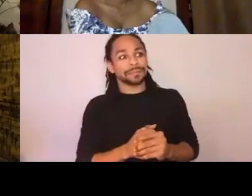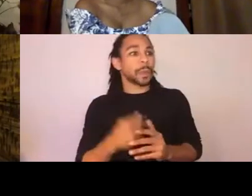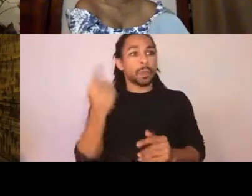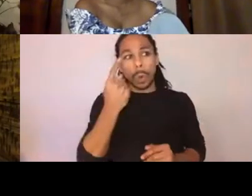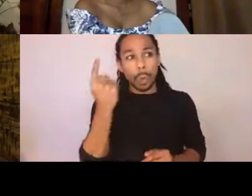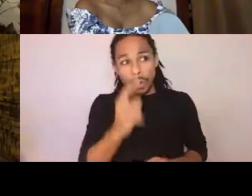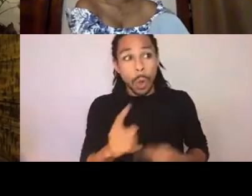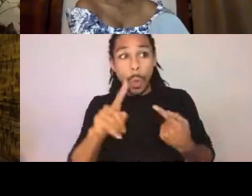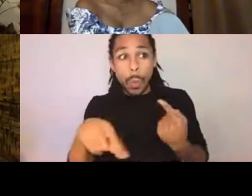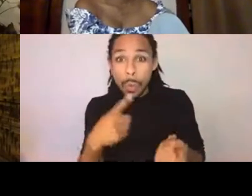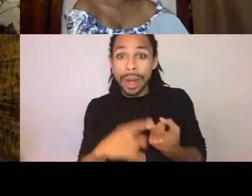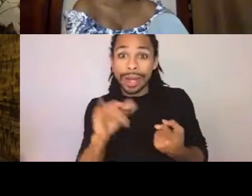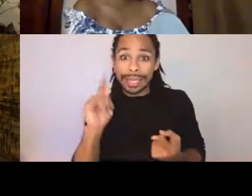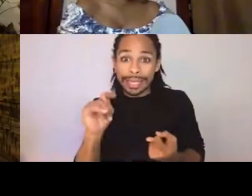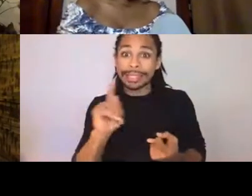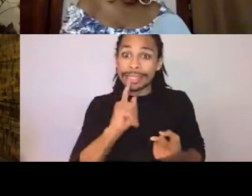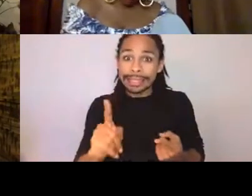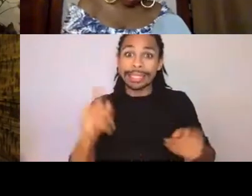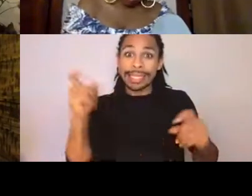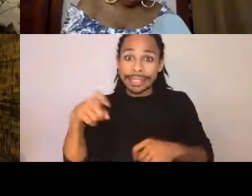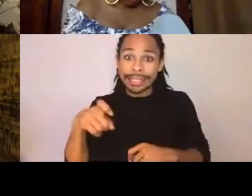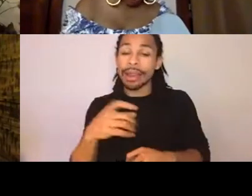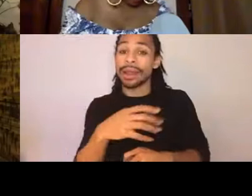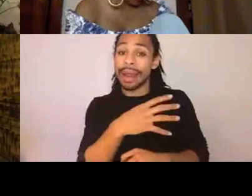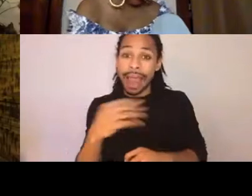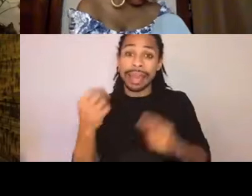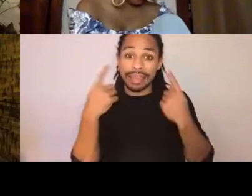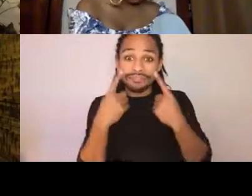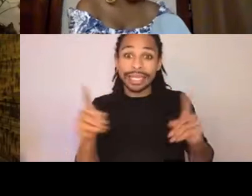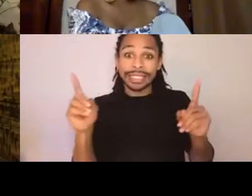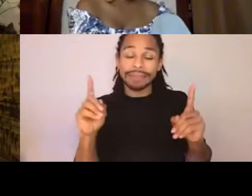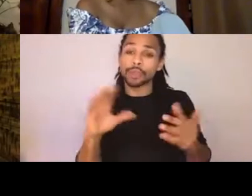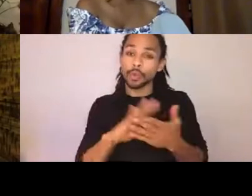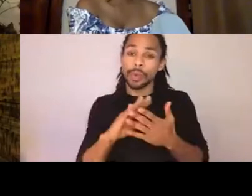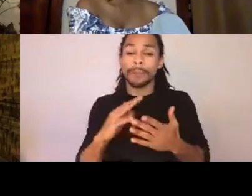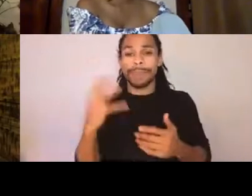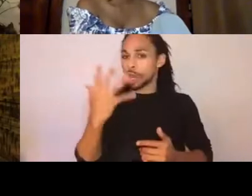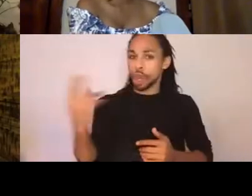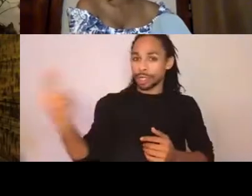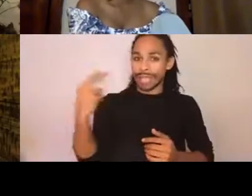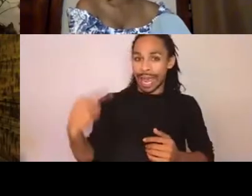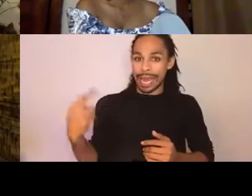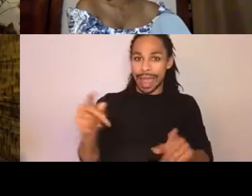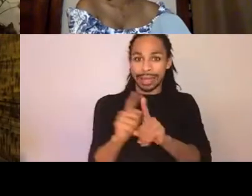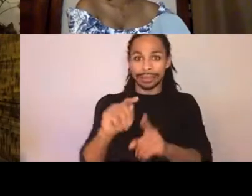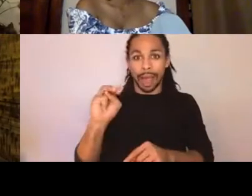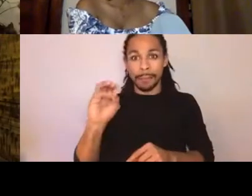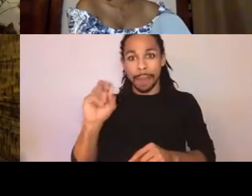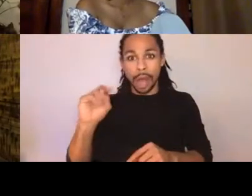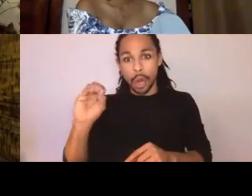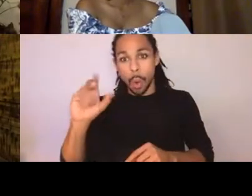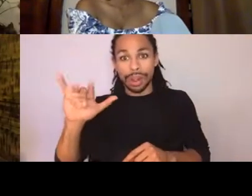necessary or effective to be considered a monolith versus when do you